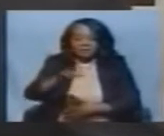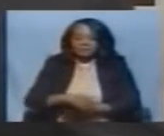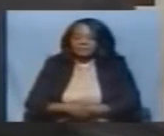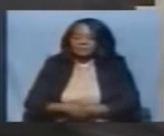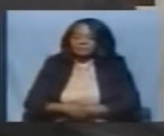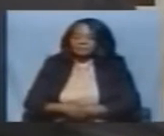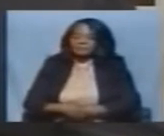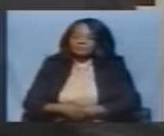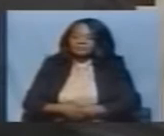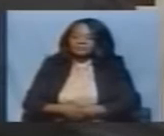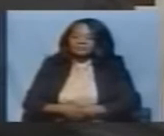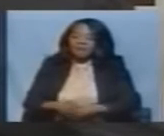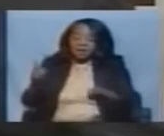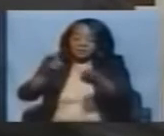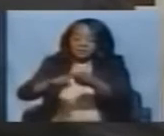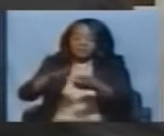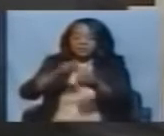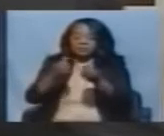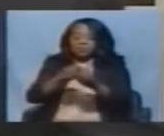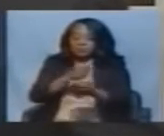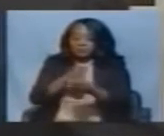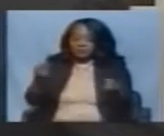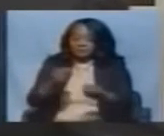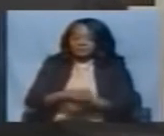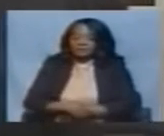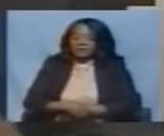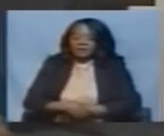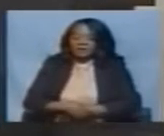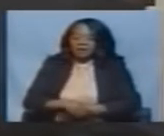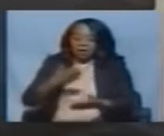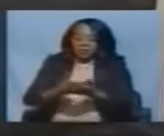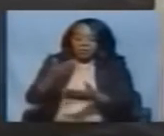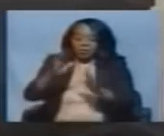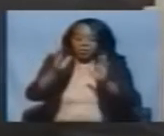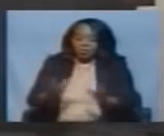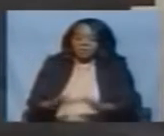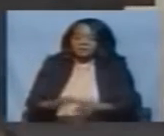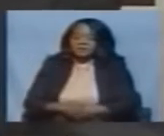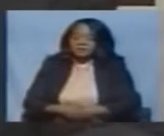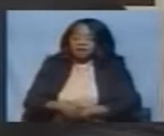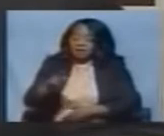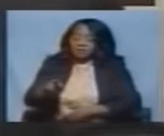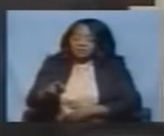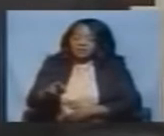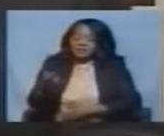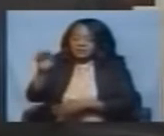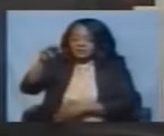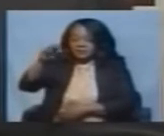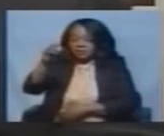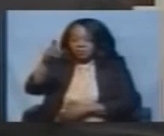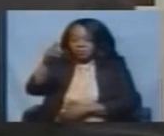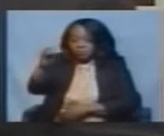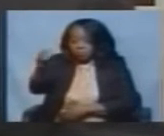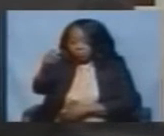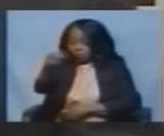create a crisis. So then the MD comes to procurement people and says, how come I don't want the plant to stop, this motor I want it.